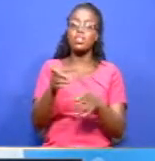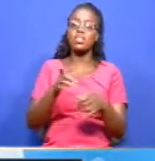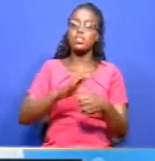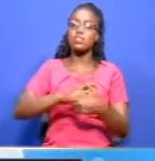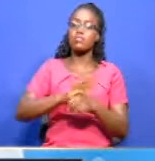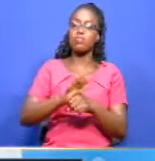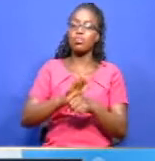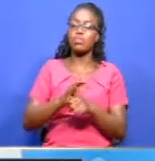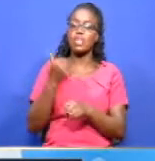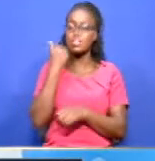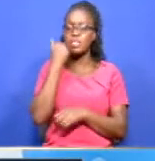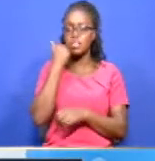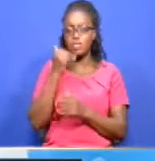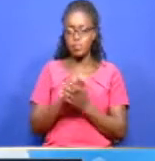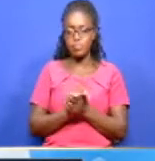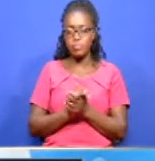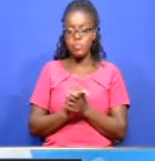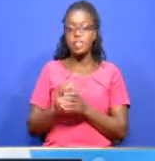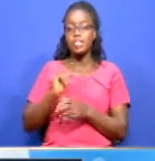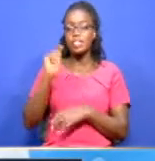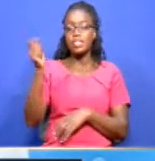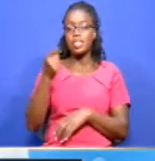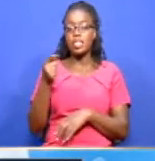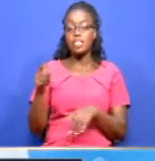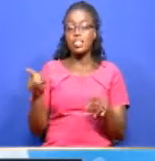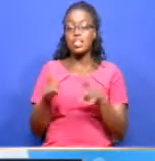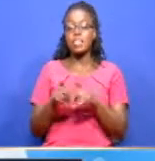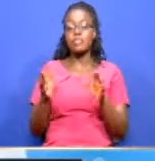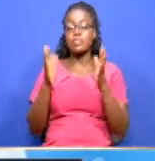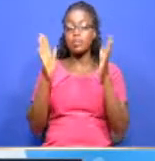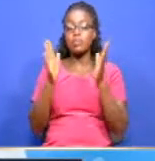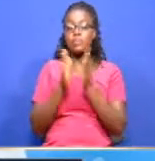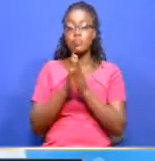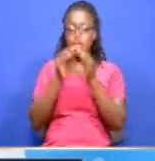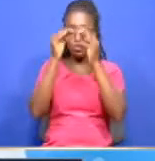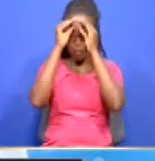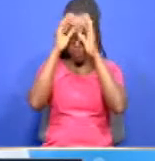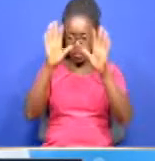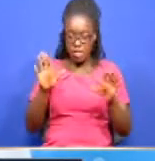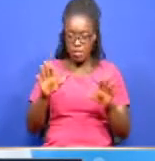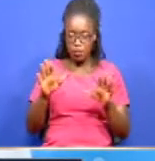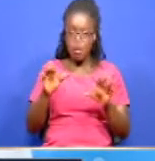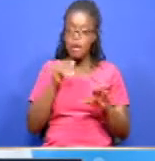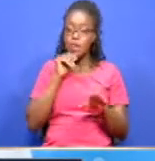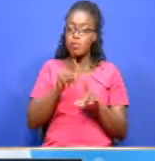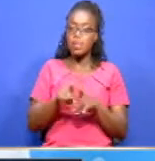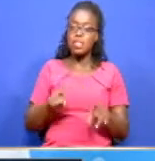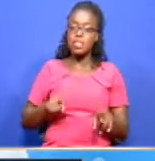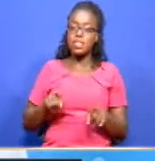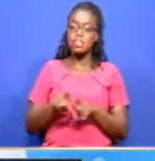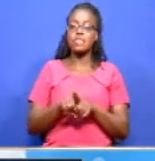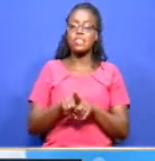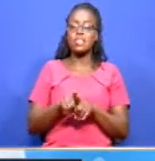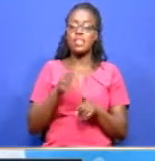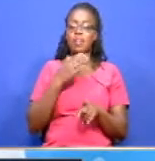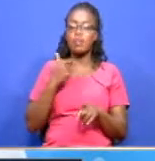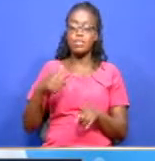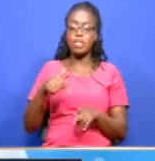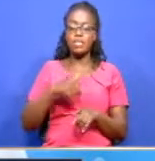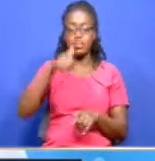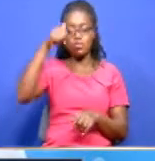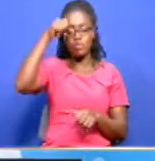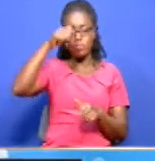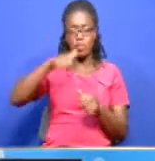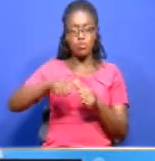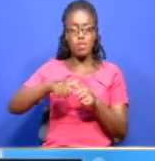Fellow Kenyans, as we celebrate with our Muslim brothers and sisters, I want us to remember that our